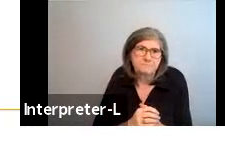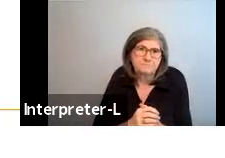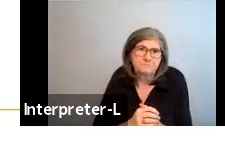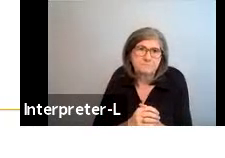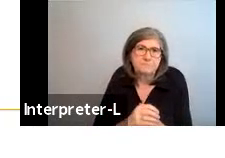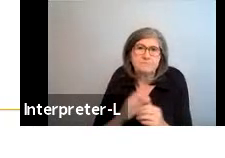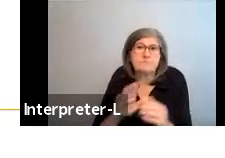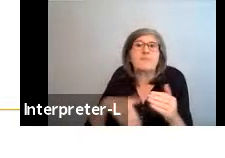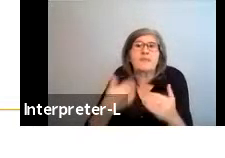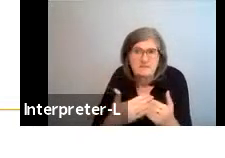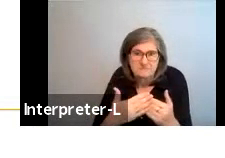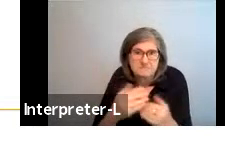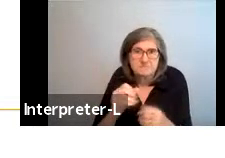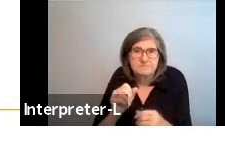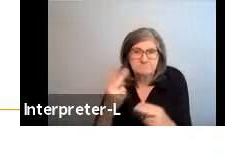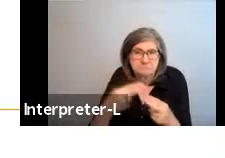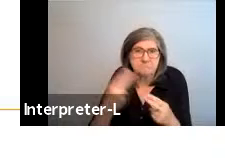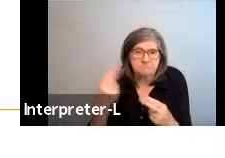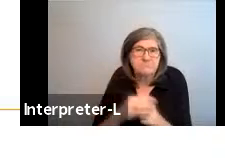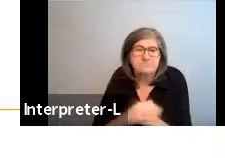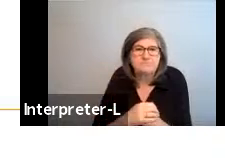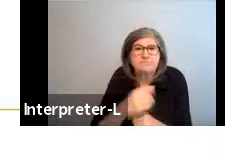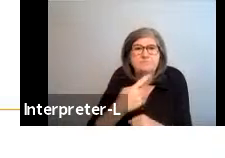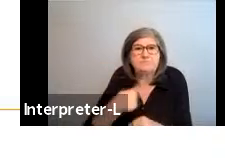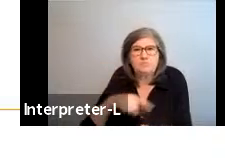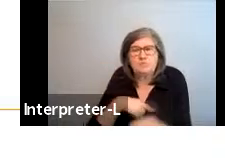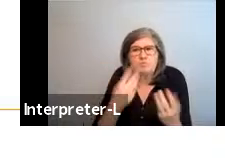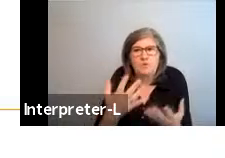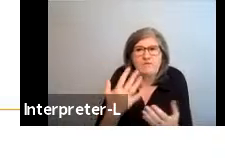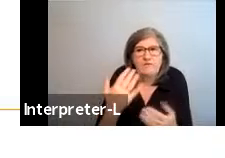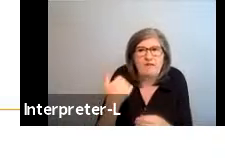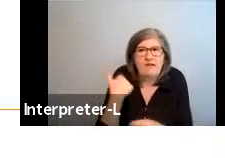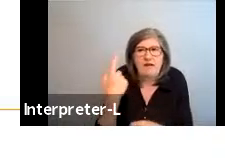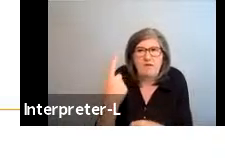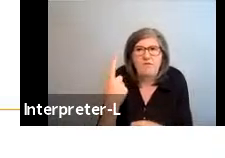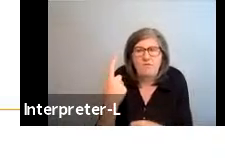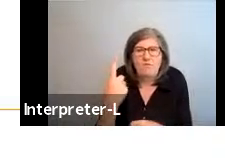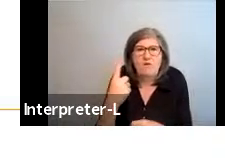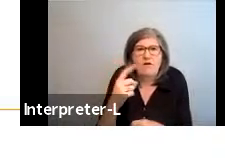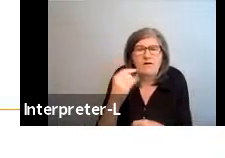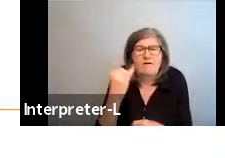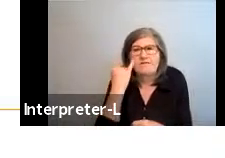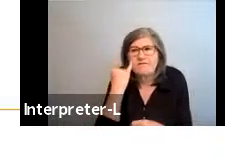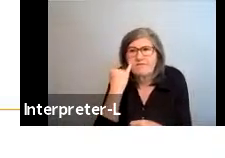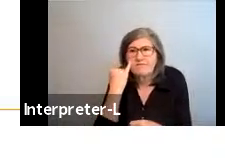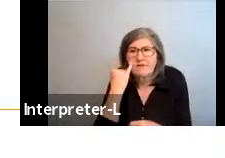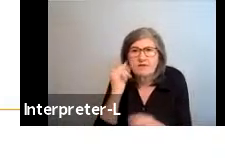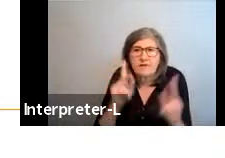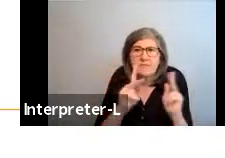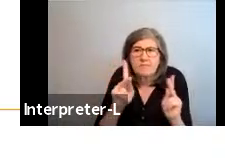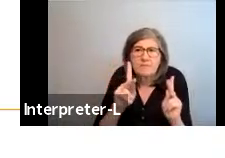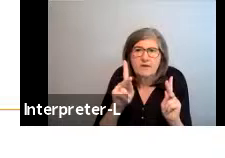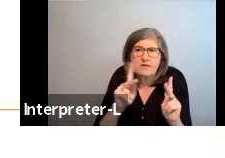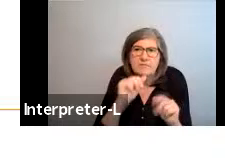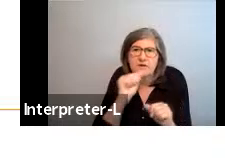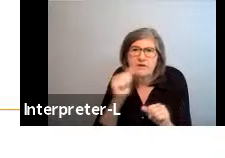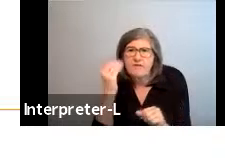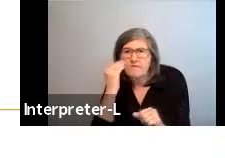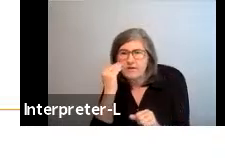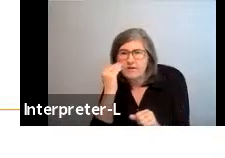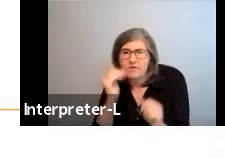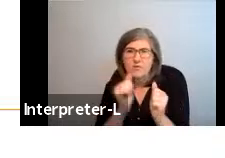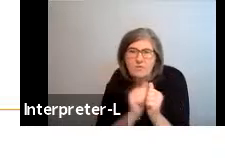Next slide. We provide that last one in the event that folks may not be familiar